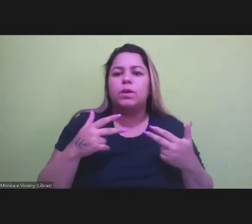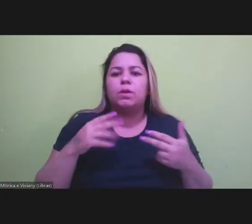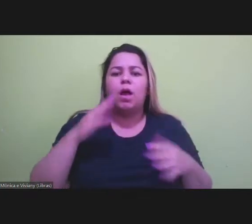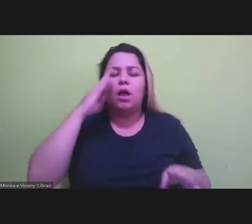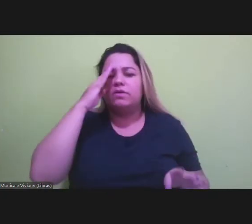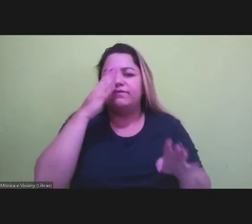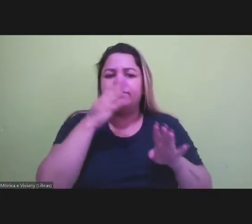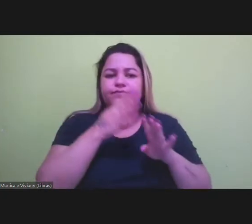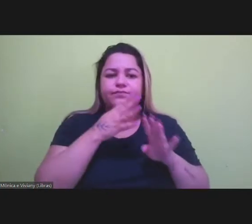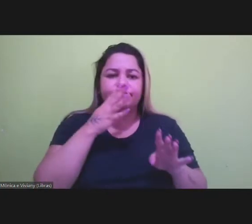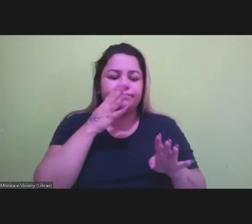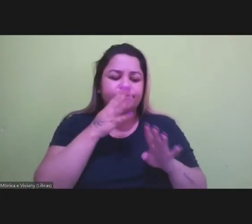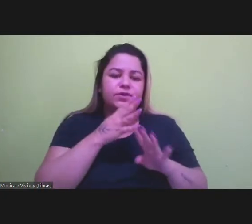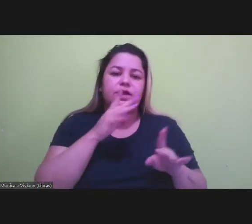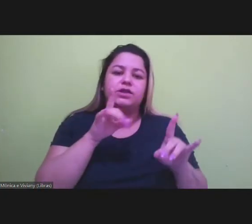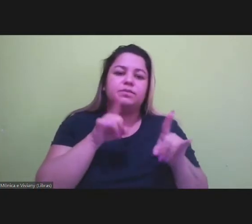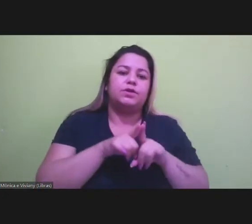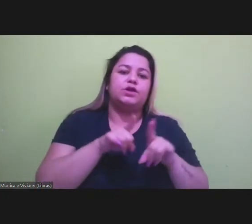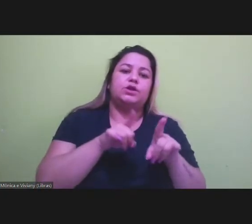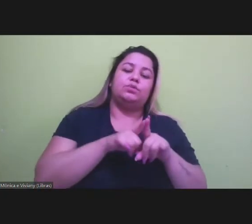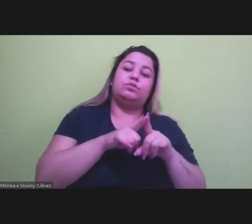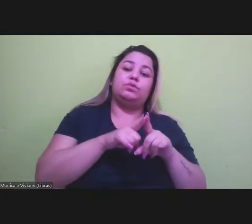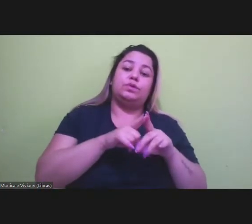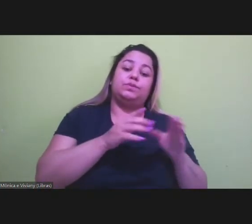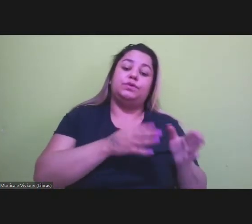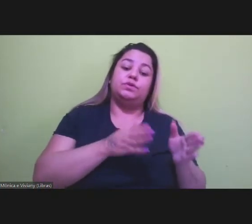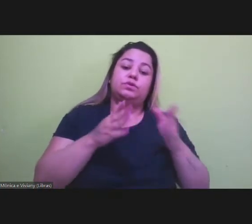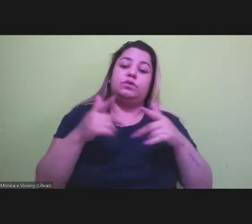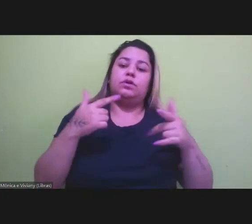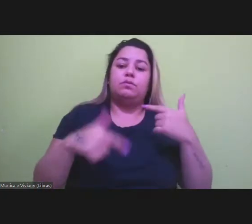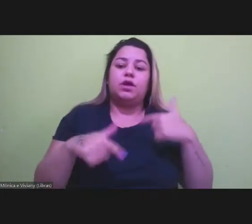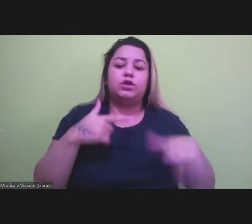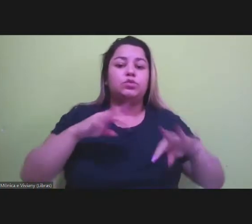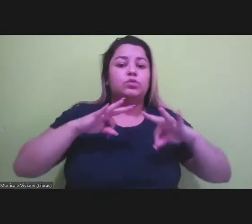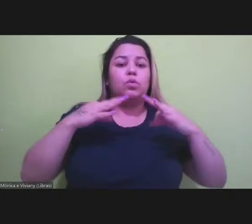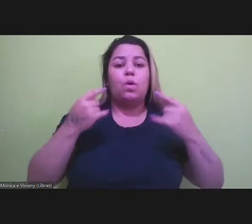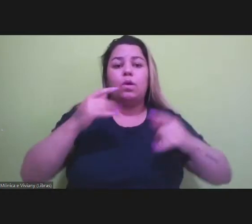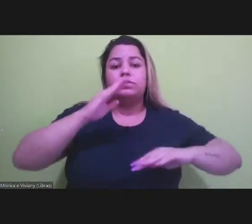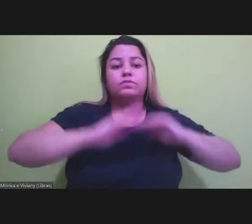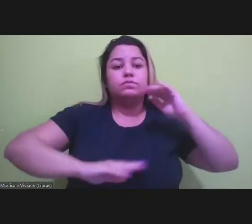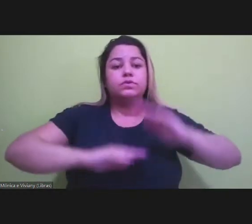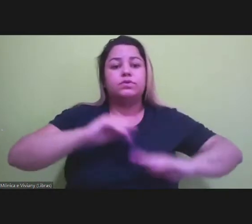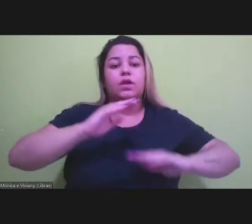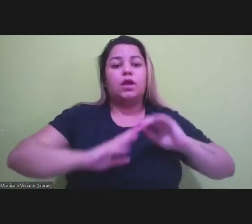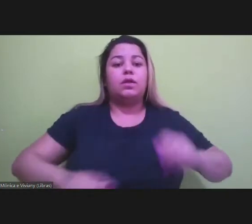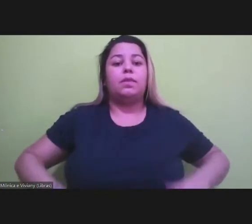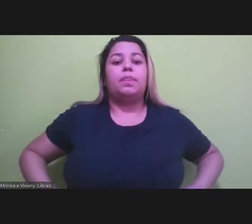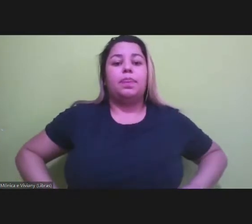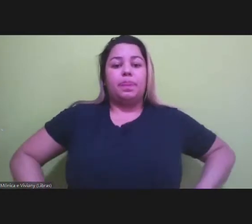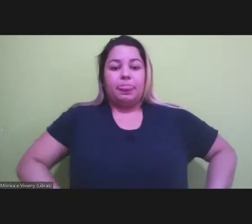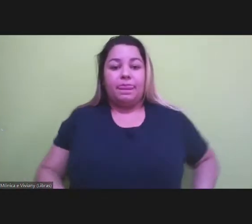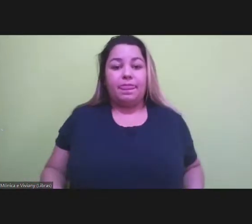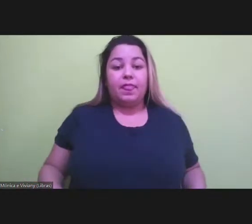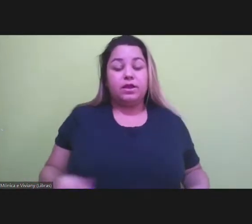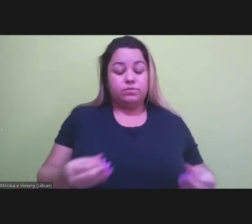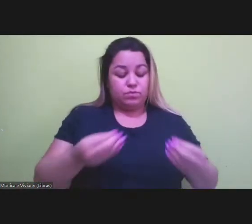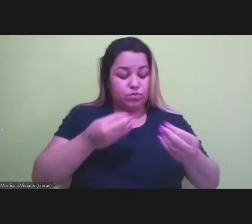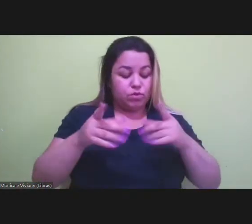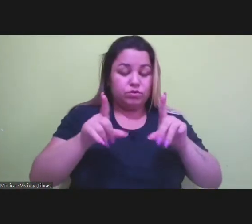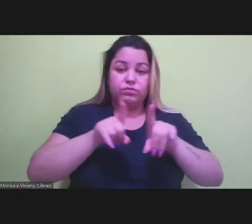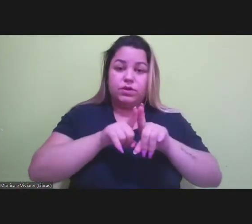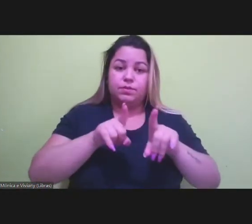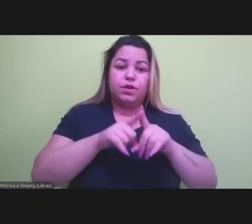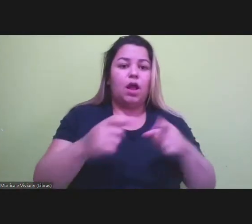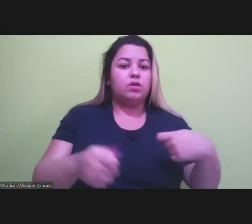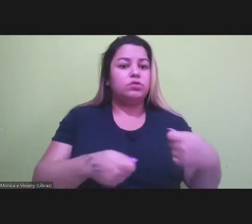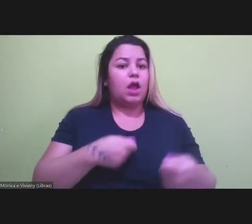potential. We stay focused in the work procedures, or the actions, but we also think on how